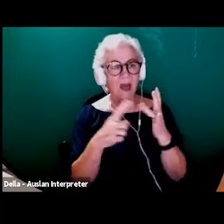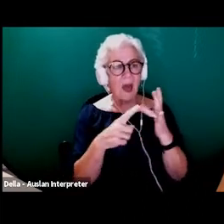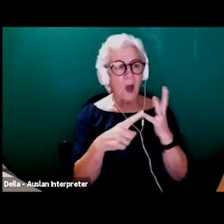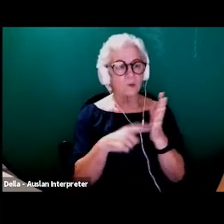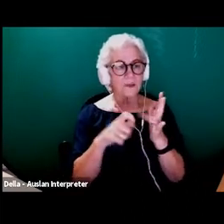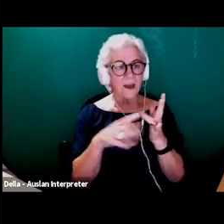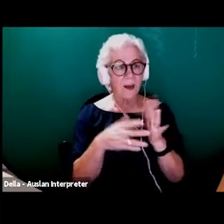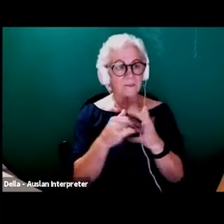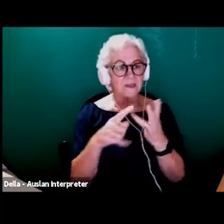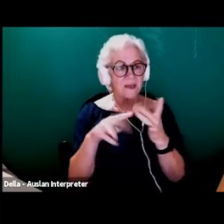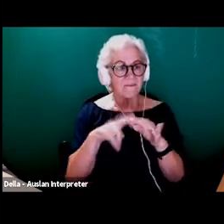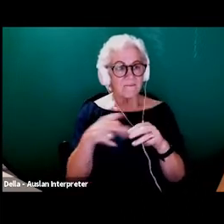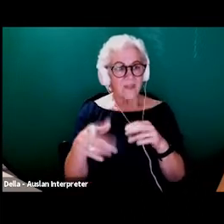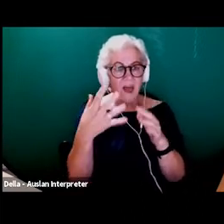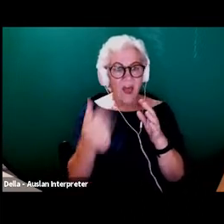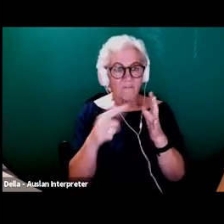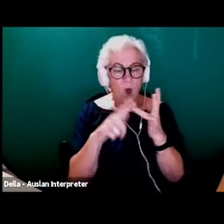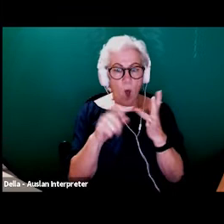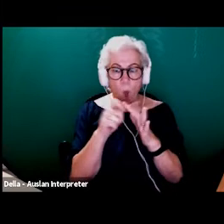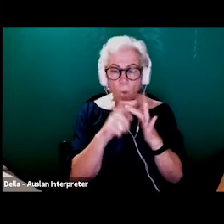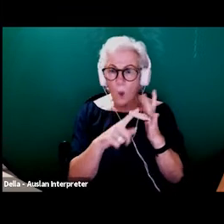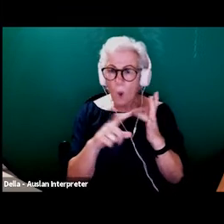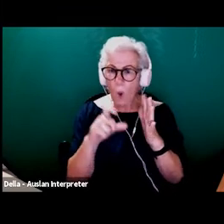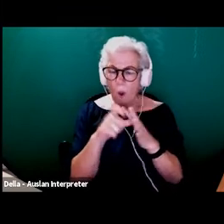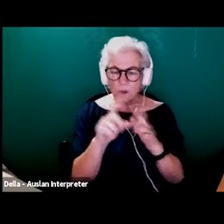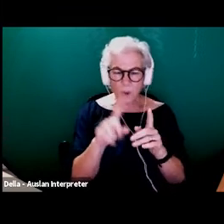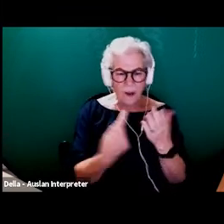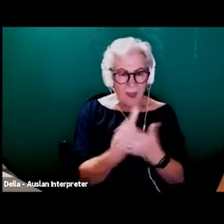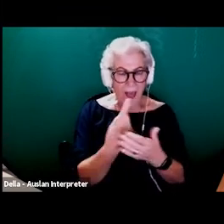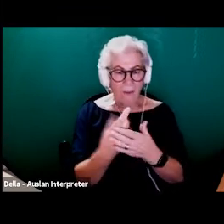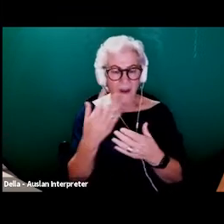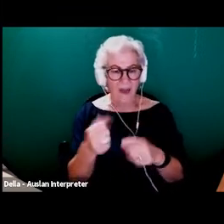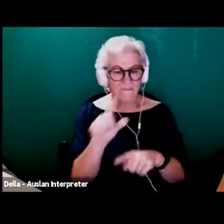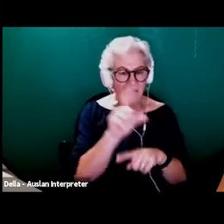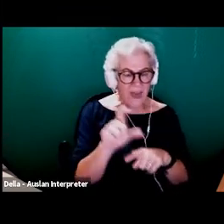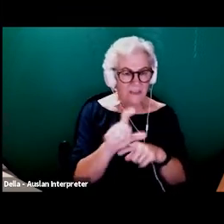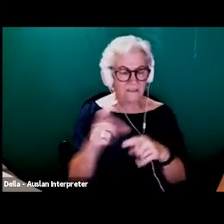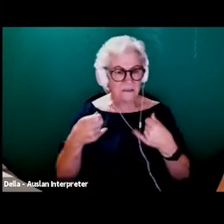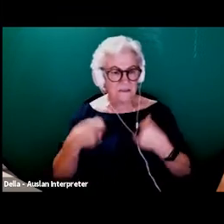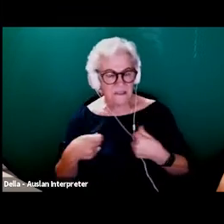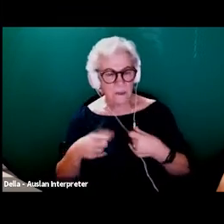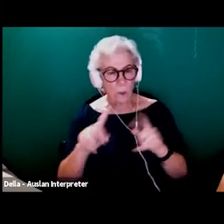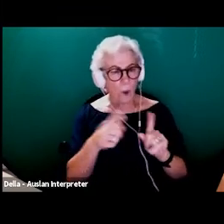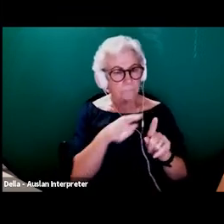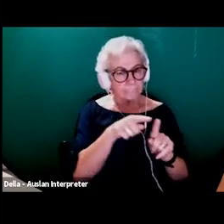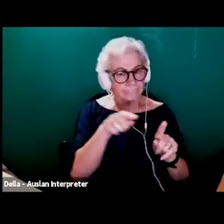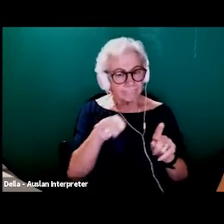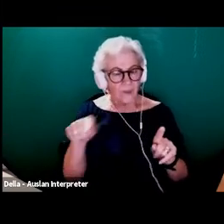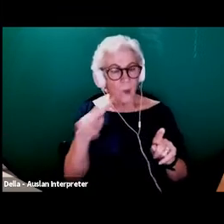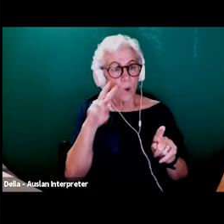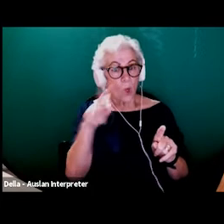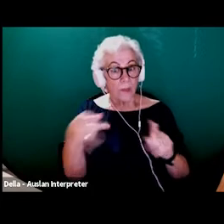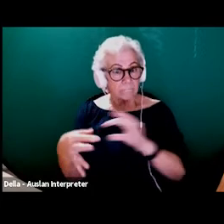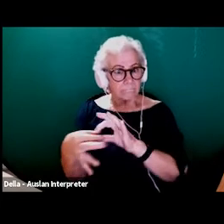So what is their risk of cancer, infectious disease, overdose, and other outcomes? We've looked at their engagement with the criminal